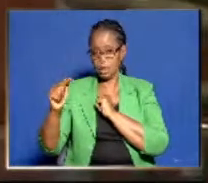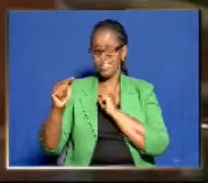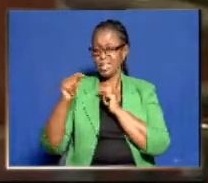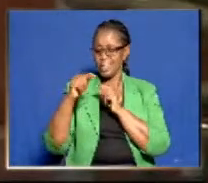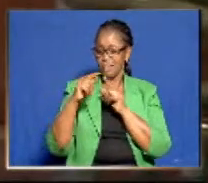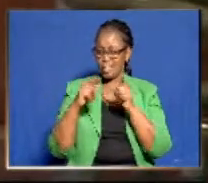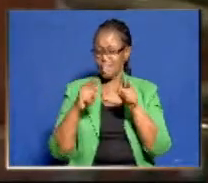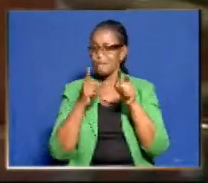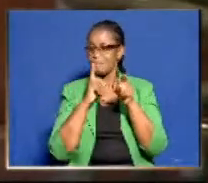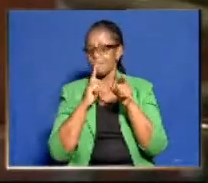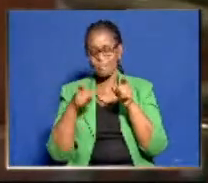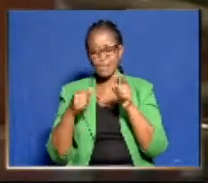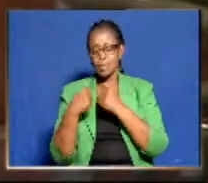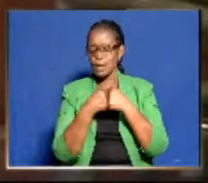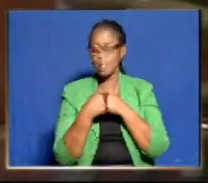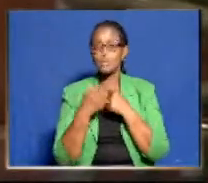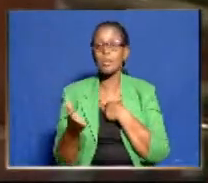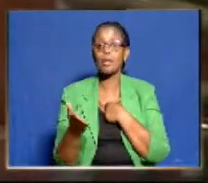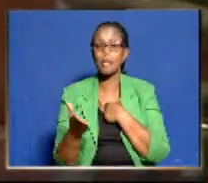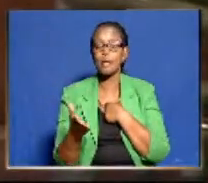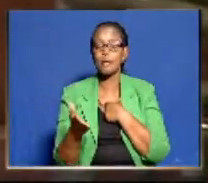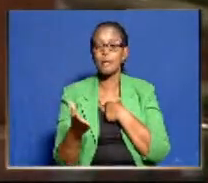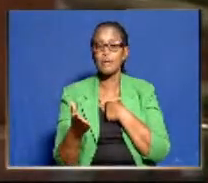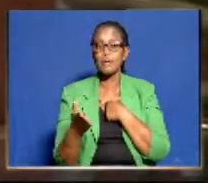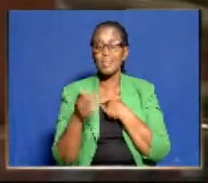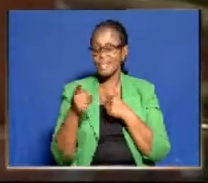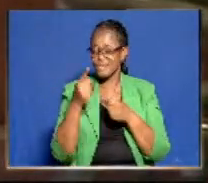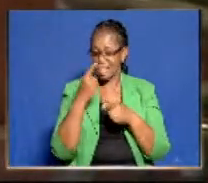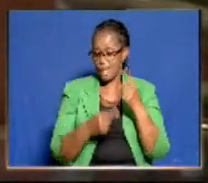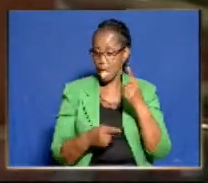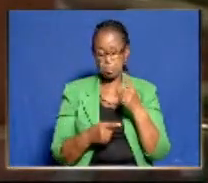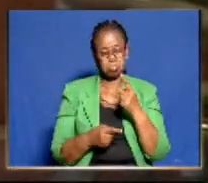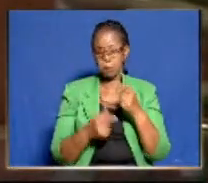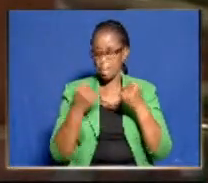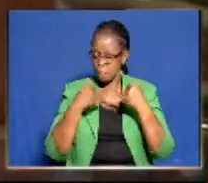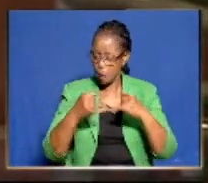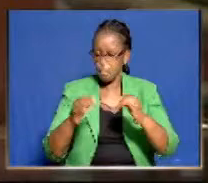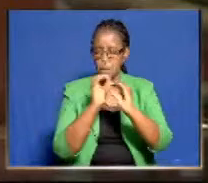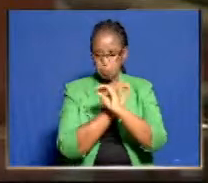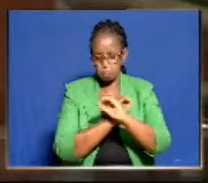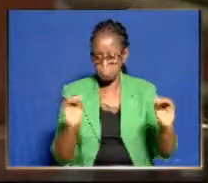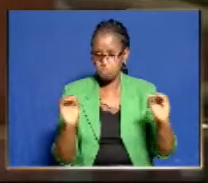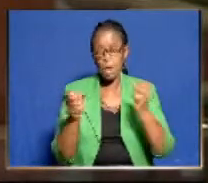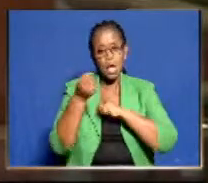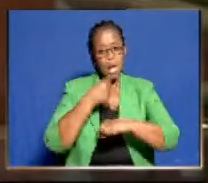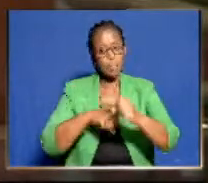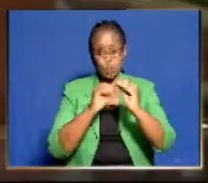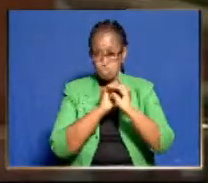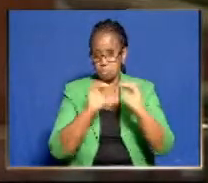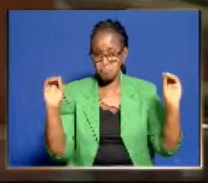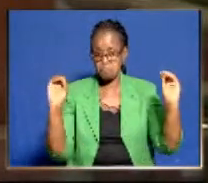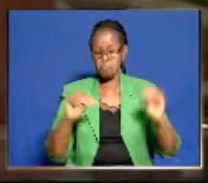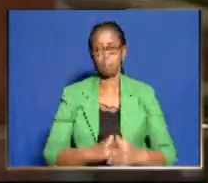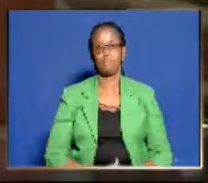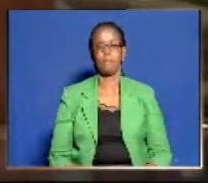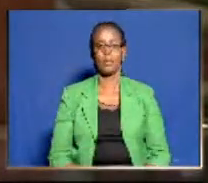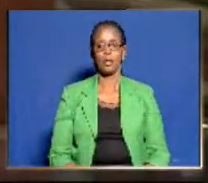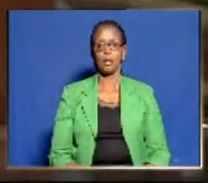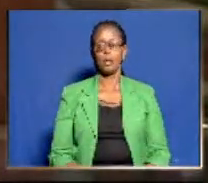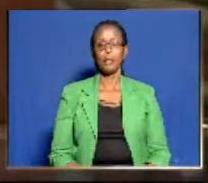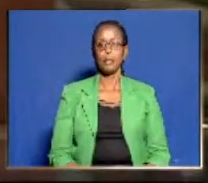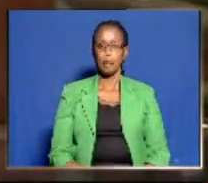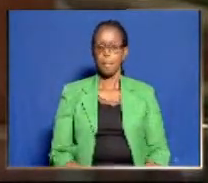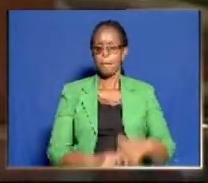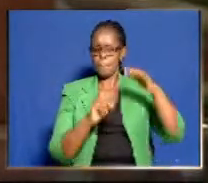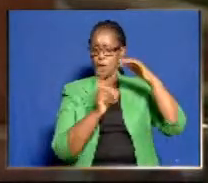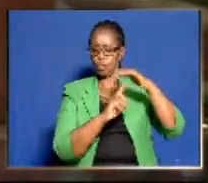year they recorded 0 in terms of implementation. They were not able to do anything. Ministry of Lands and Physical Planning should